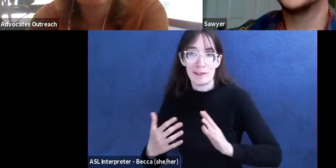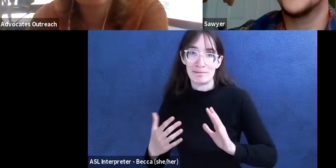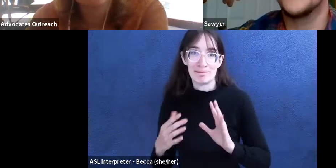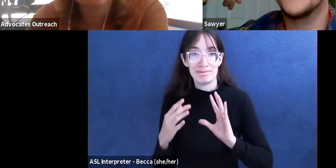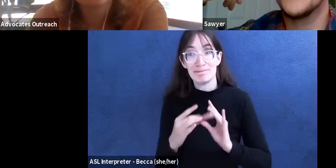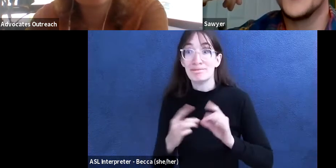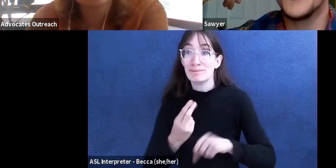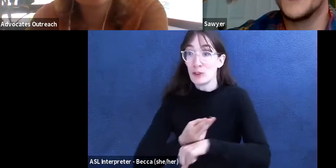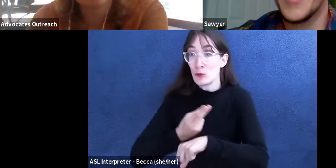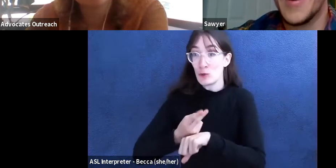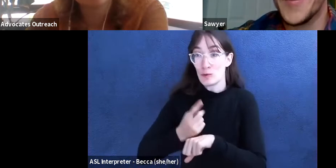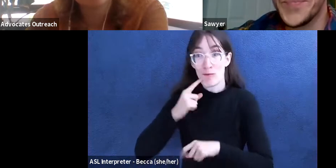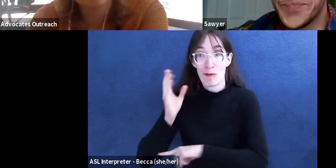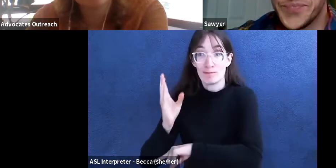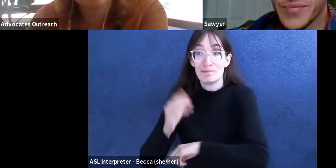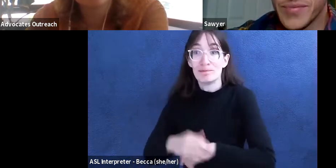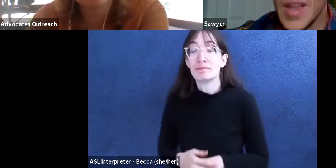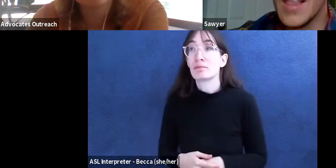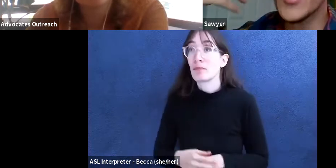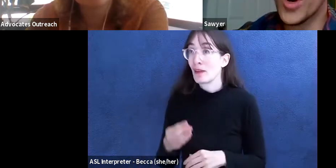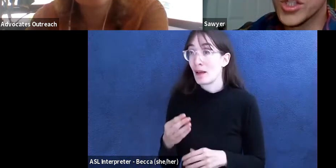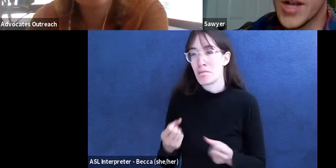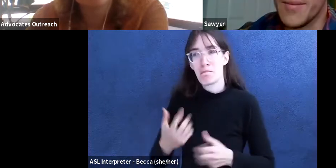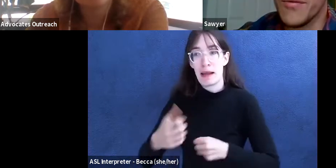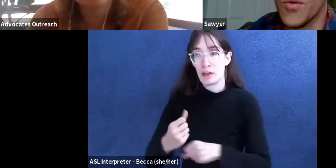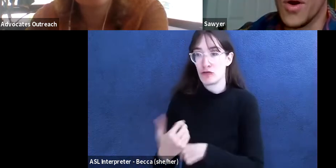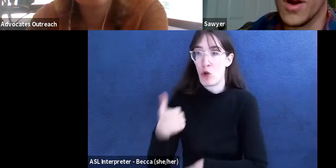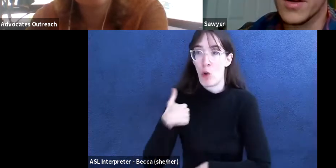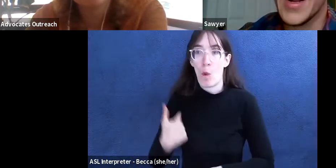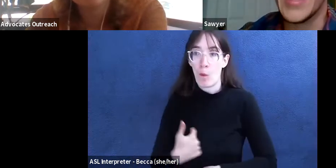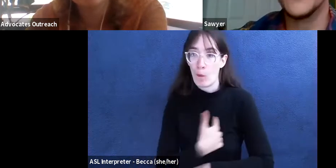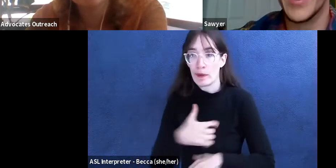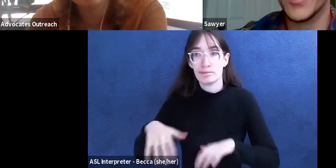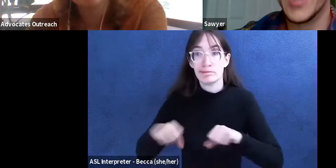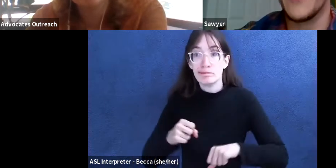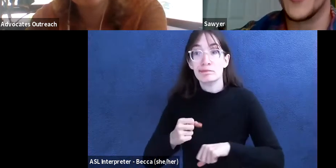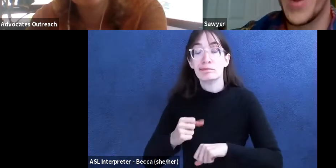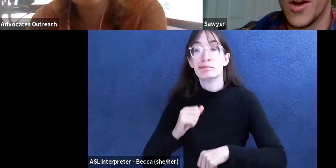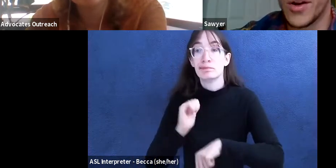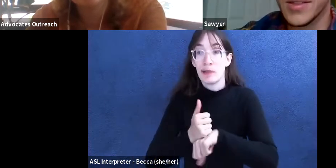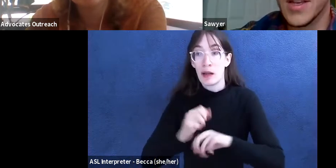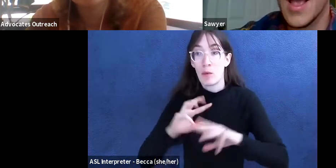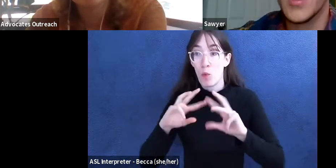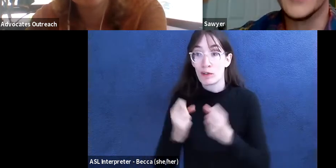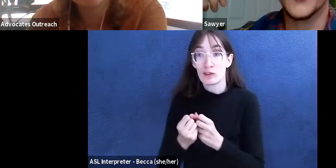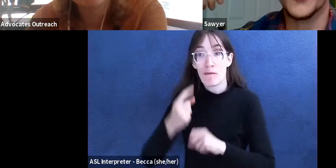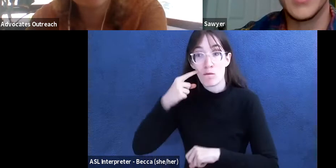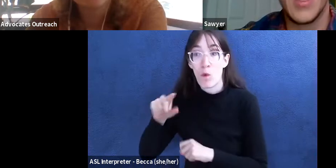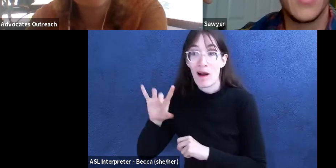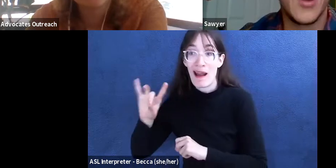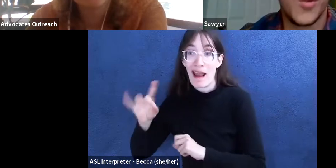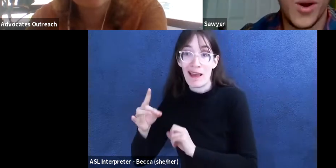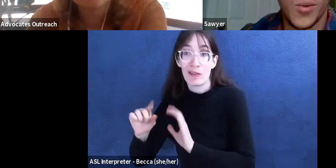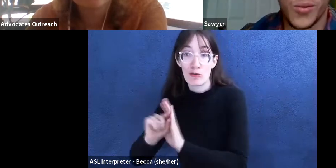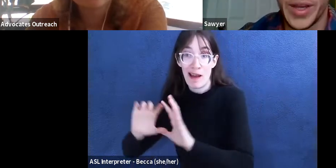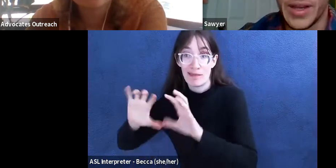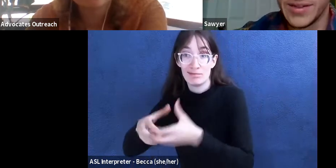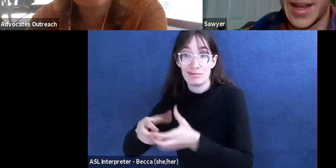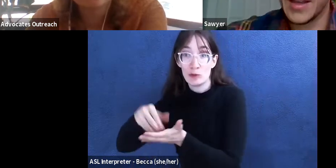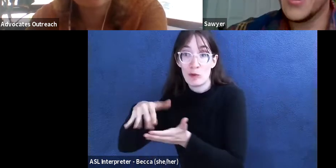of sexuality, across the board, it's pretty much consensus that parents